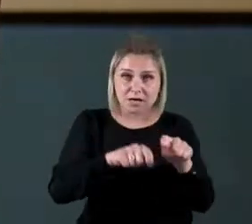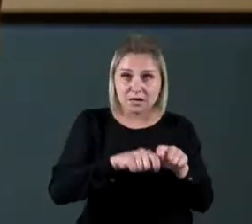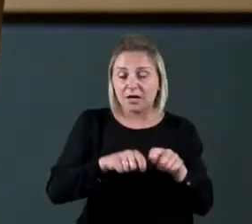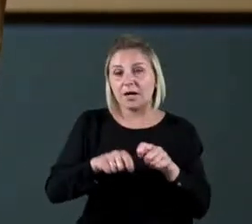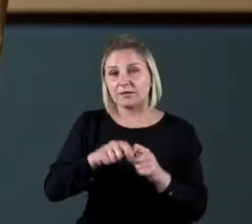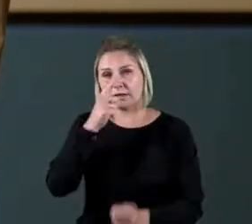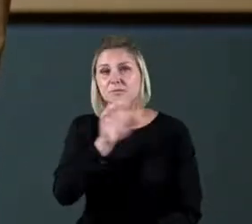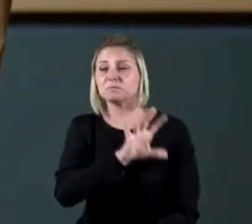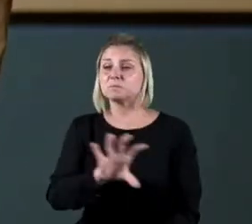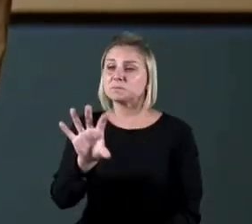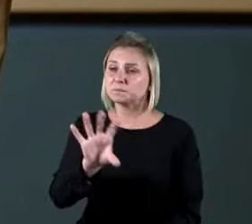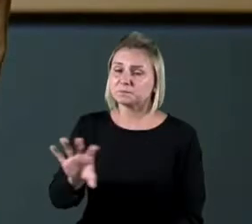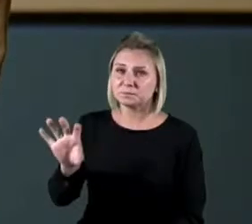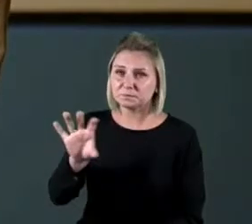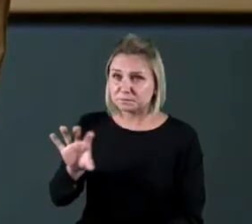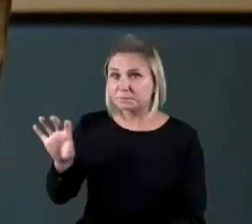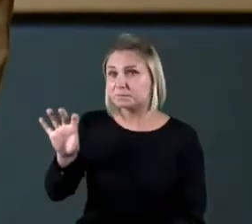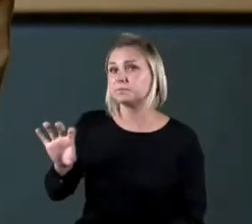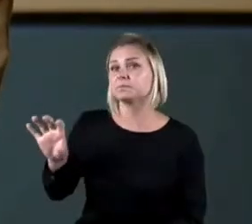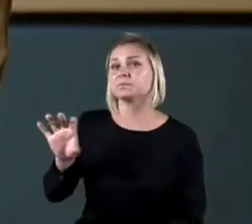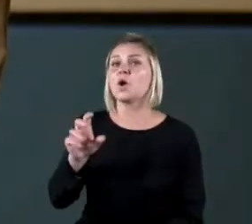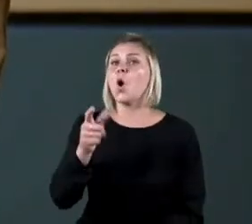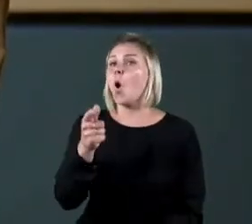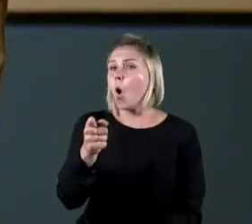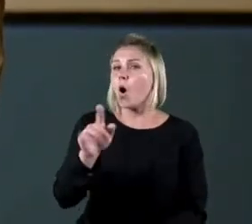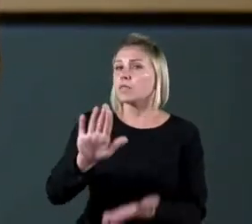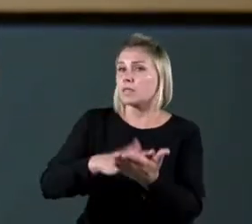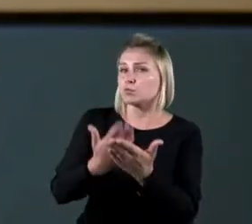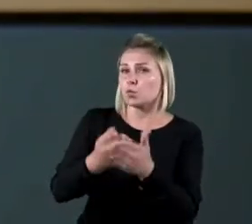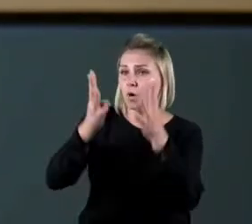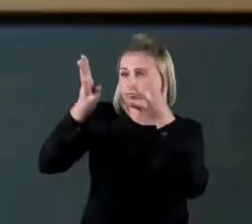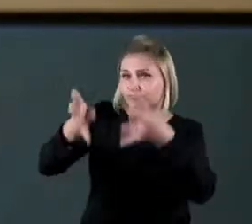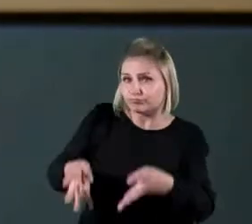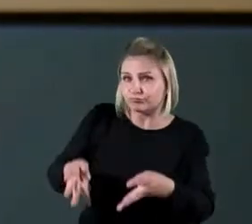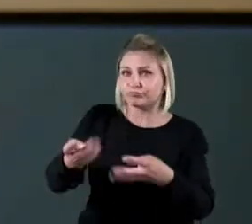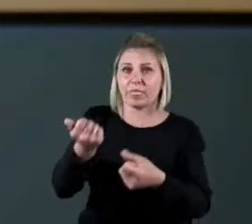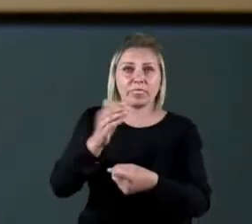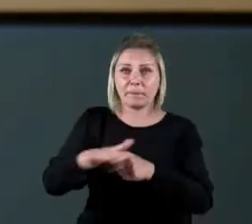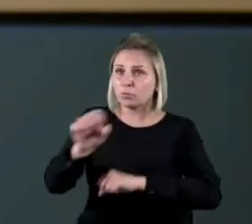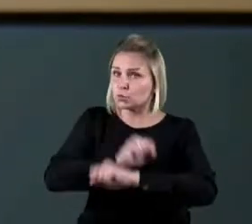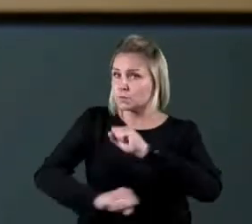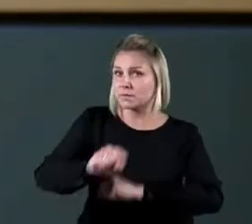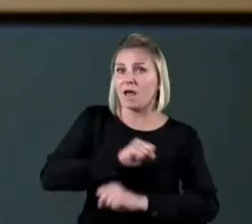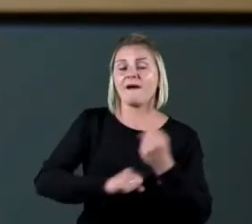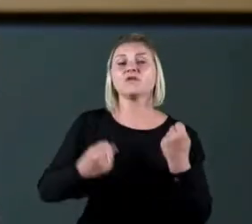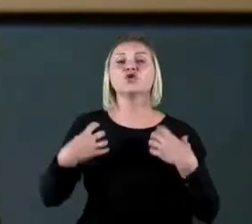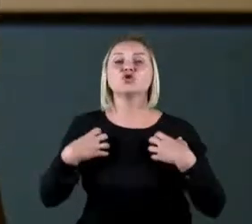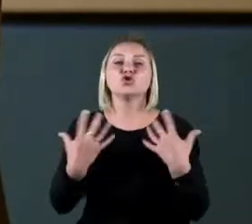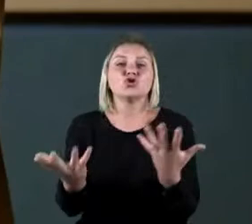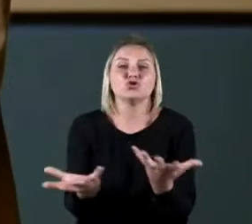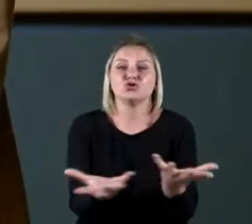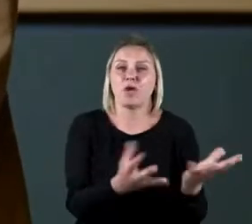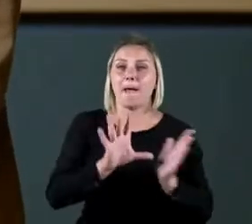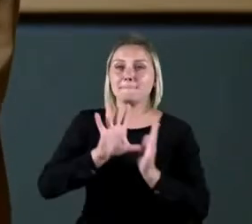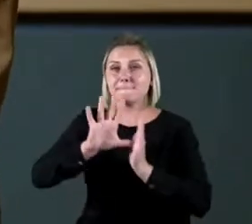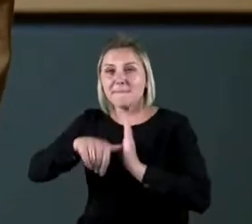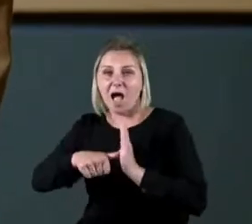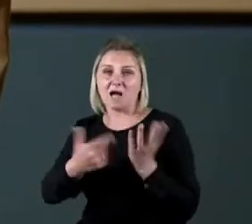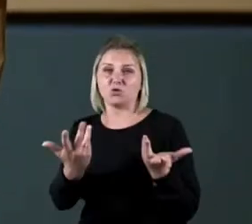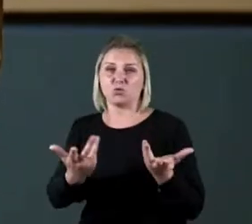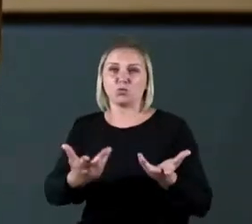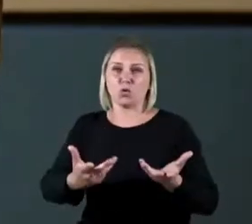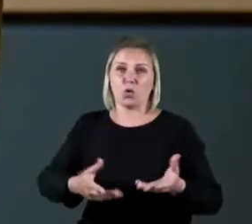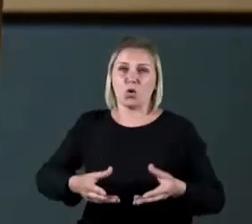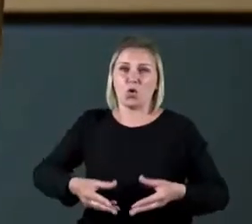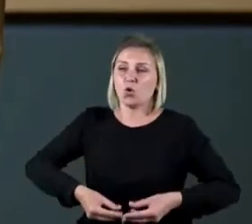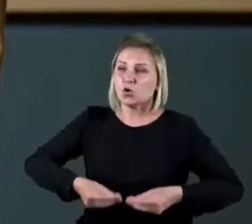issues for persons with disabilities living in cities, predominantly in developing countries. If you'd like to know more about that research,